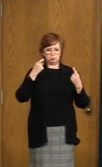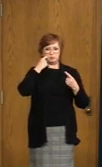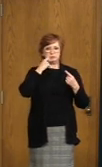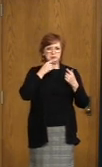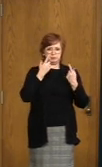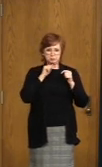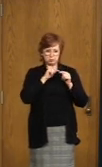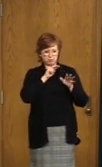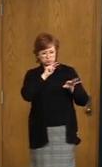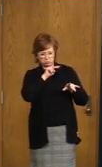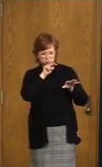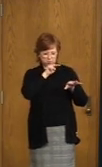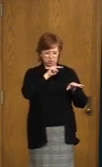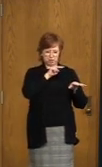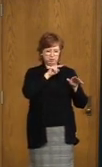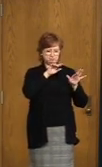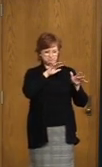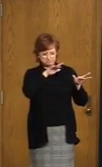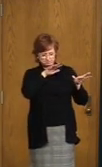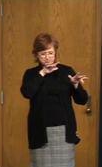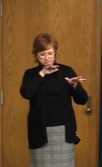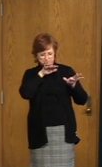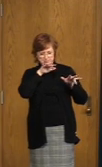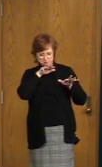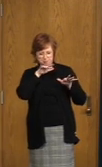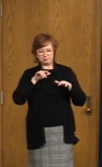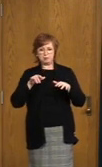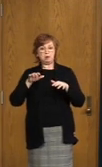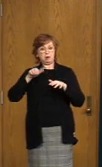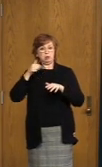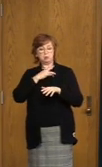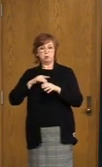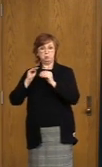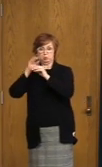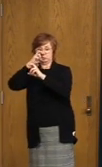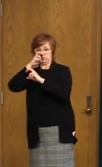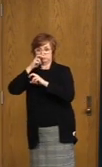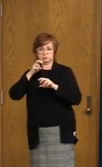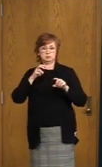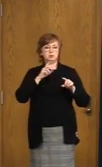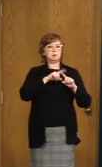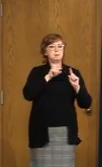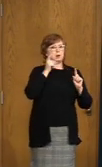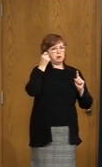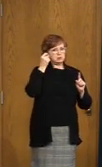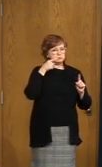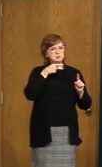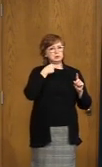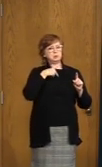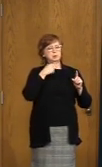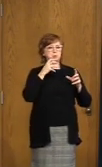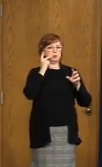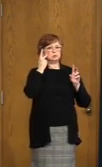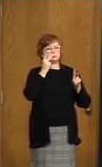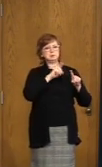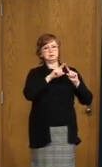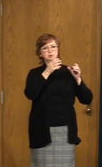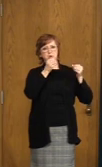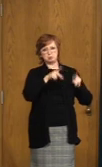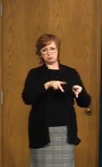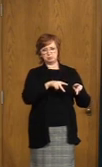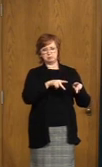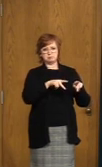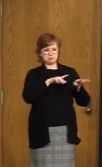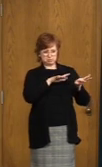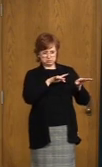not as tight as many other provinces have. We're looking at some opportunities, but unfortunately we are not there yet. And we could have said 2